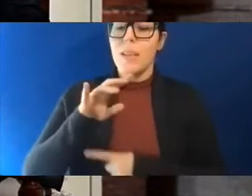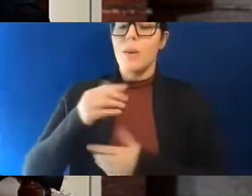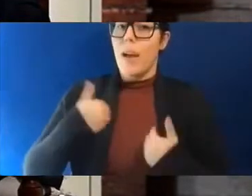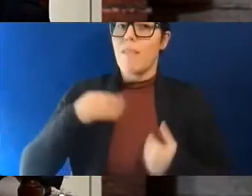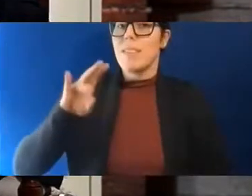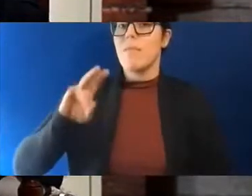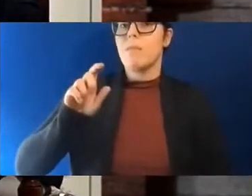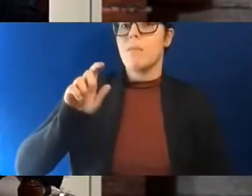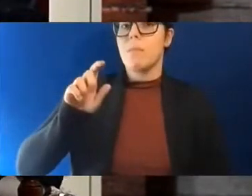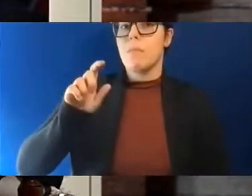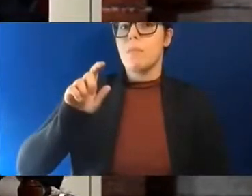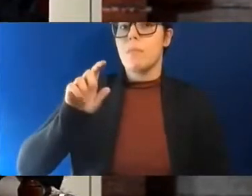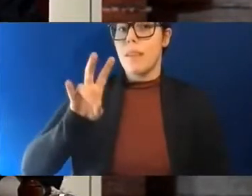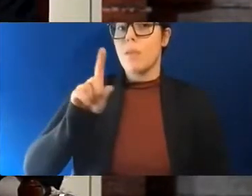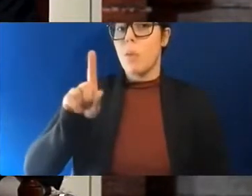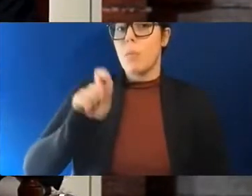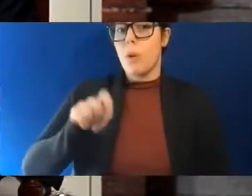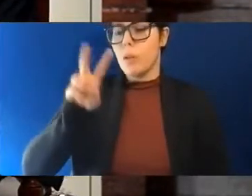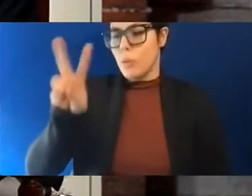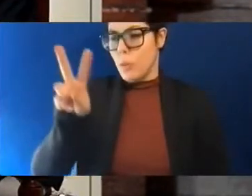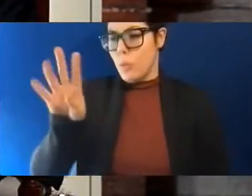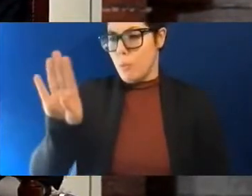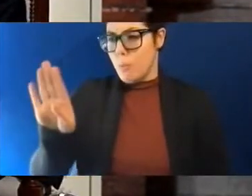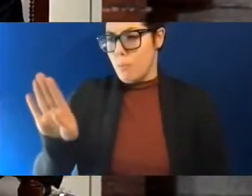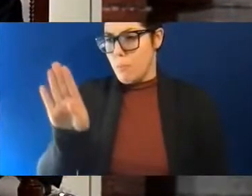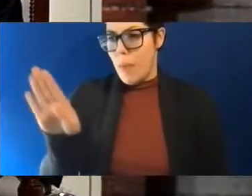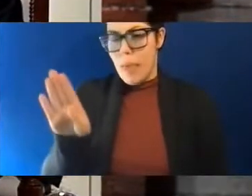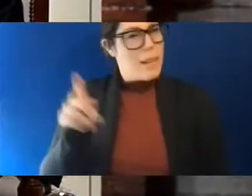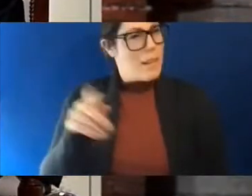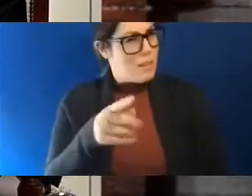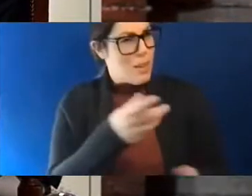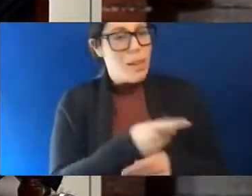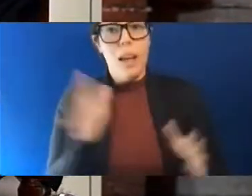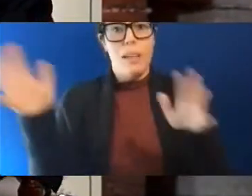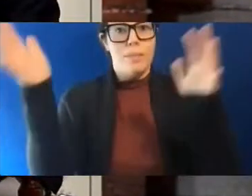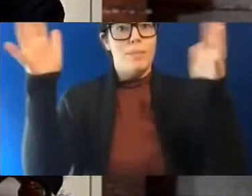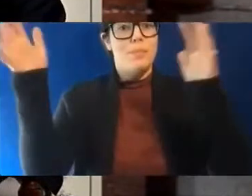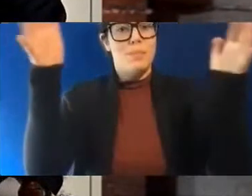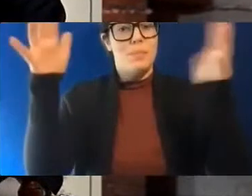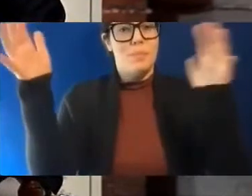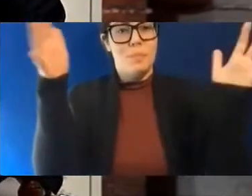$71.2 million, and Mr. Secretary, Deputy Secretary,